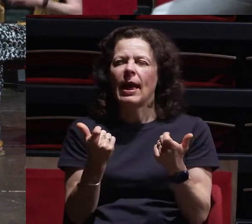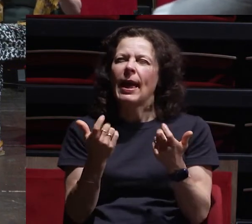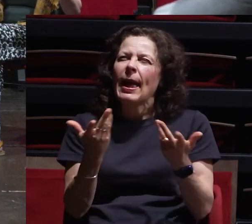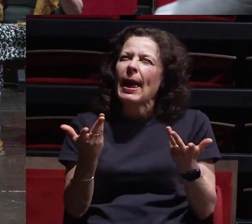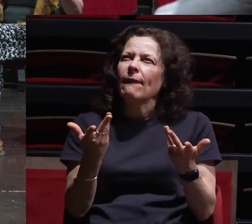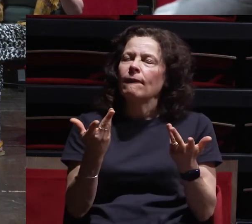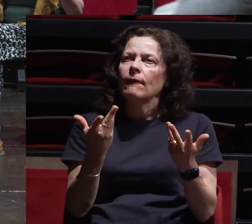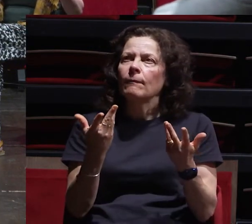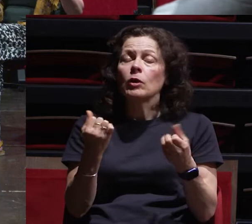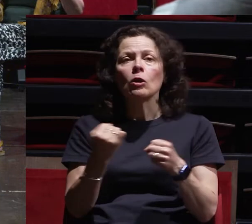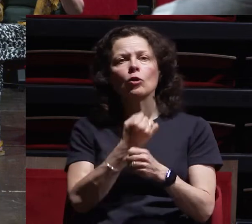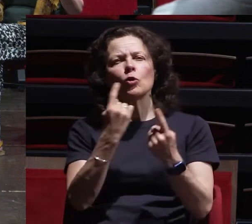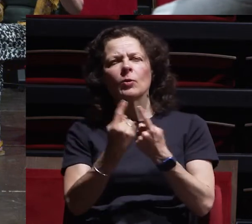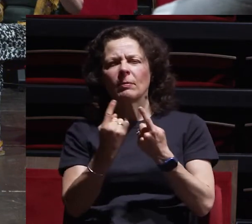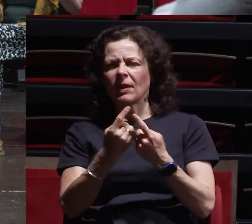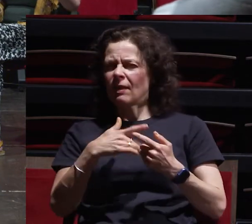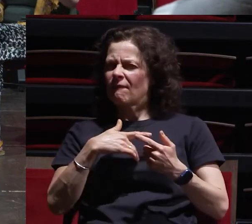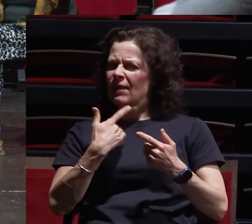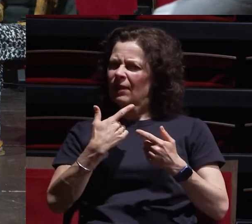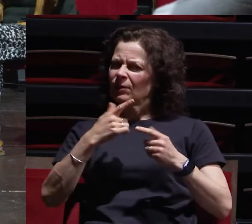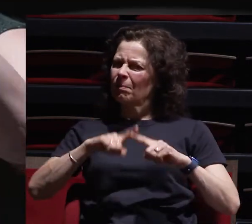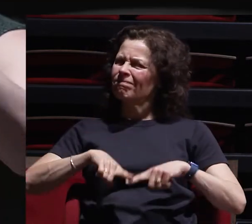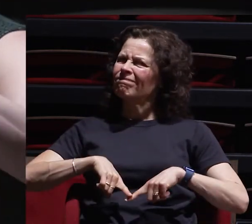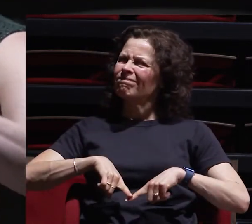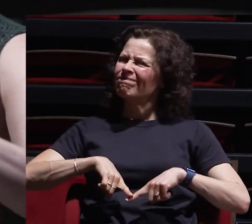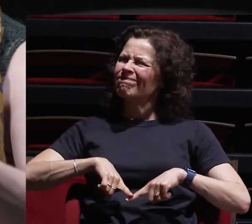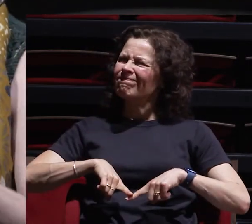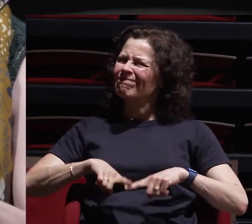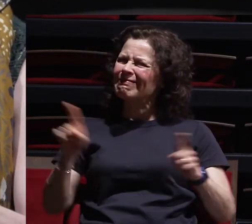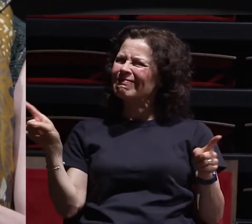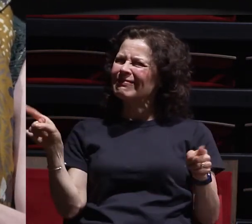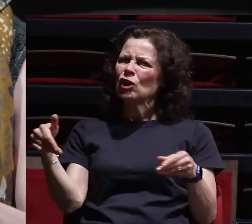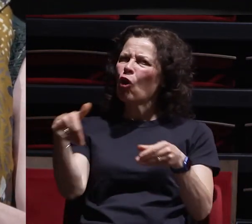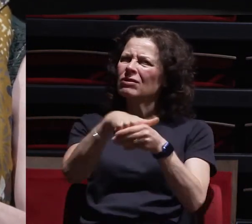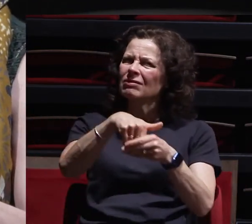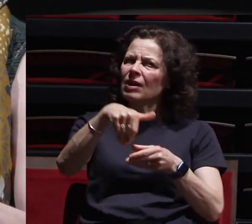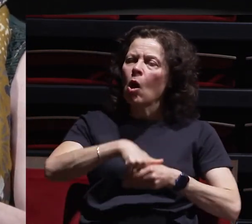do something that feels out of keeping or feels a little bit